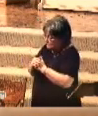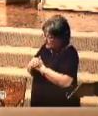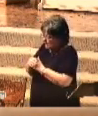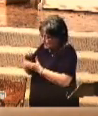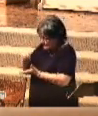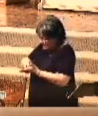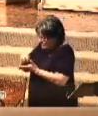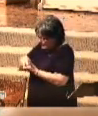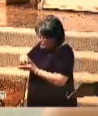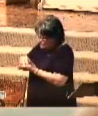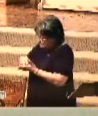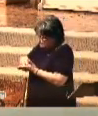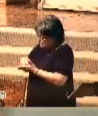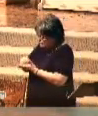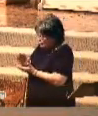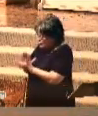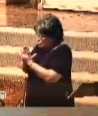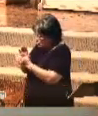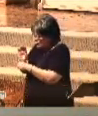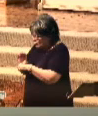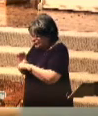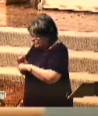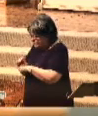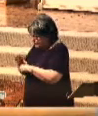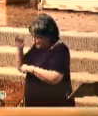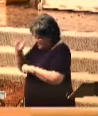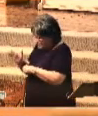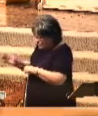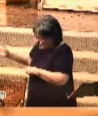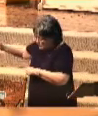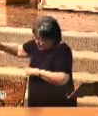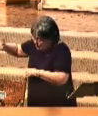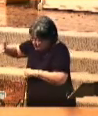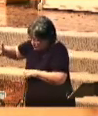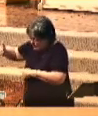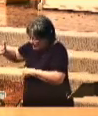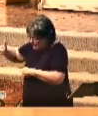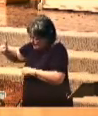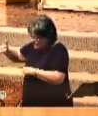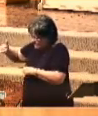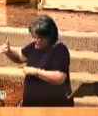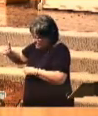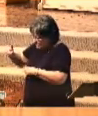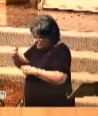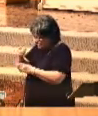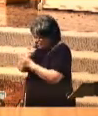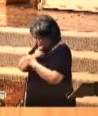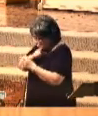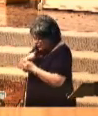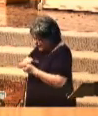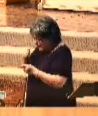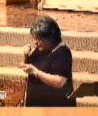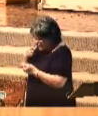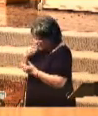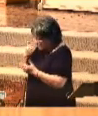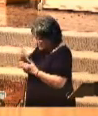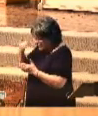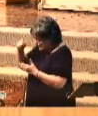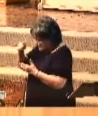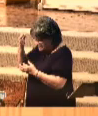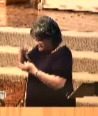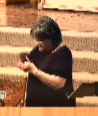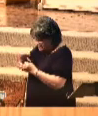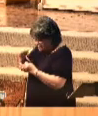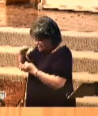knelt down there at the front of the church, and the pastor put his arm around him and said, now, dear Lord, I thank You for this faithful man, and